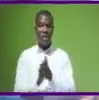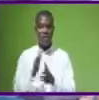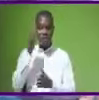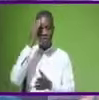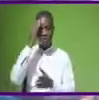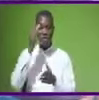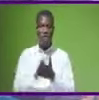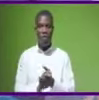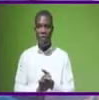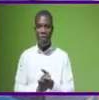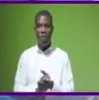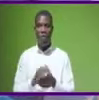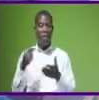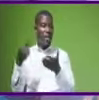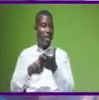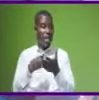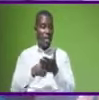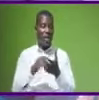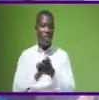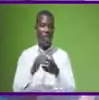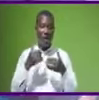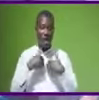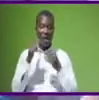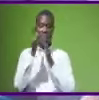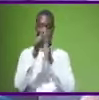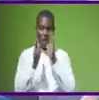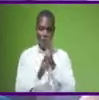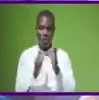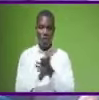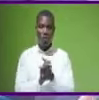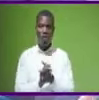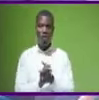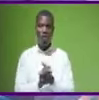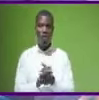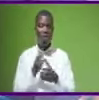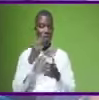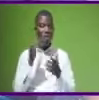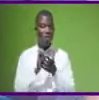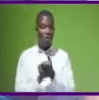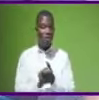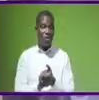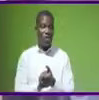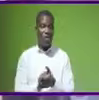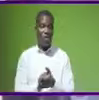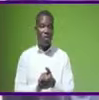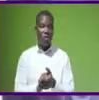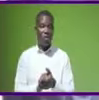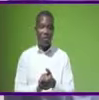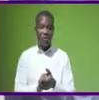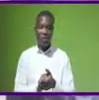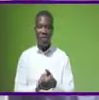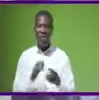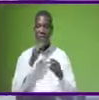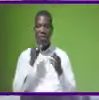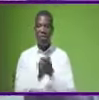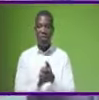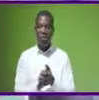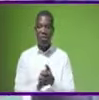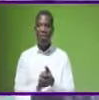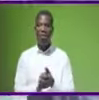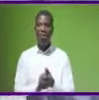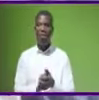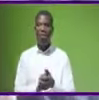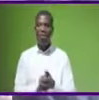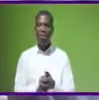se, Ghana ha, ya wamrawa ha. Na wuke article 21, clause 1 of the